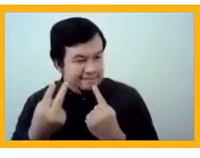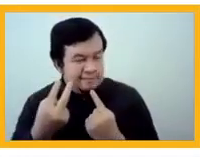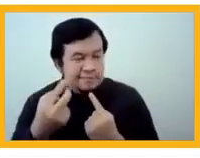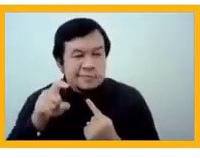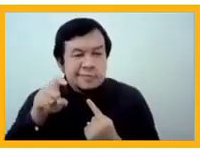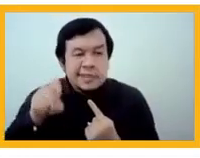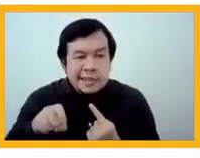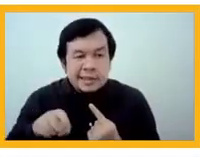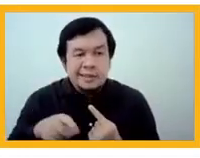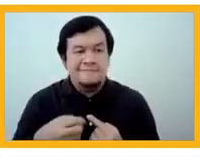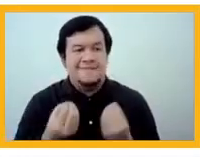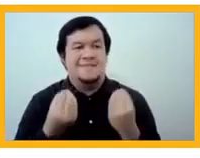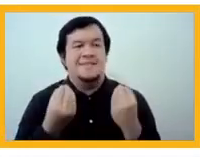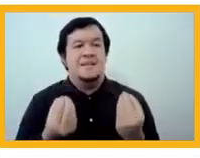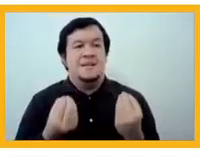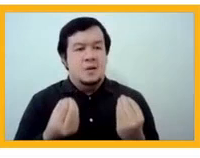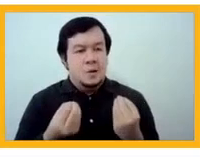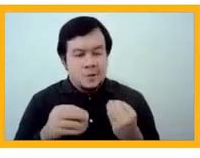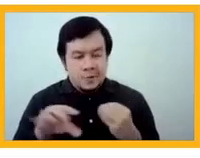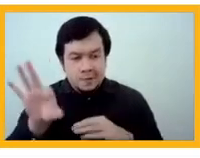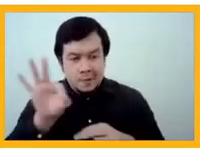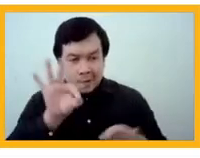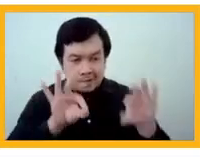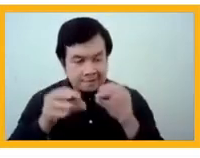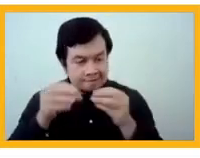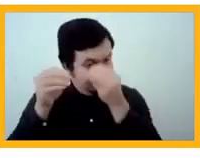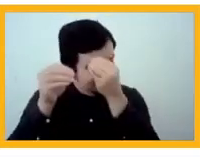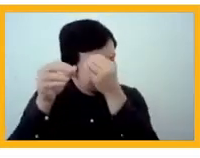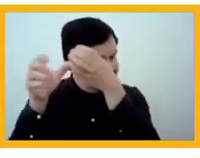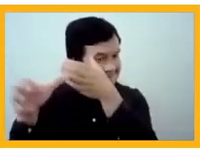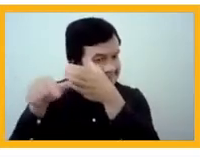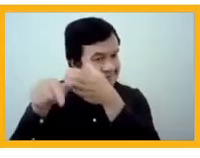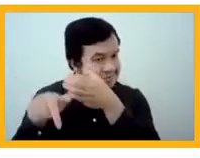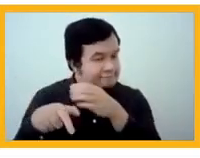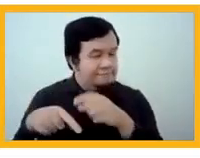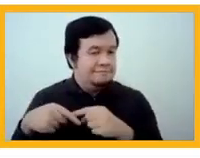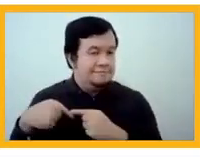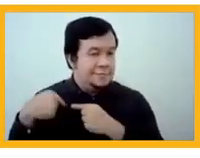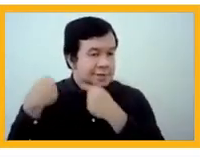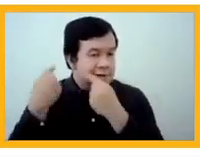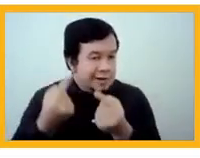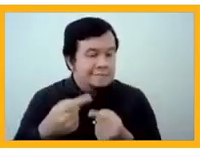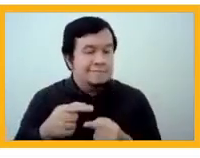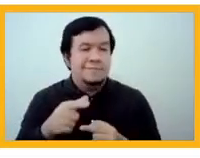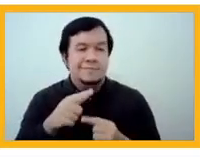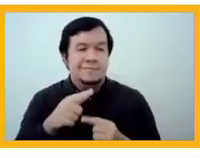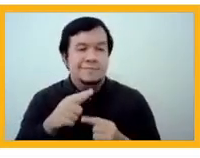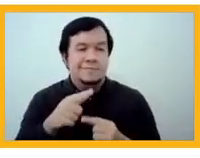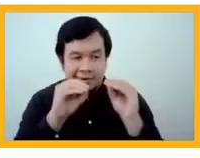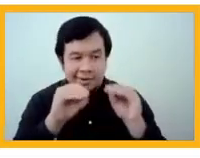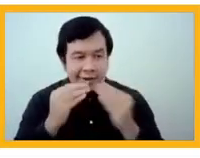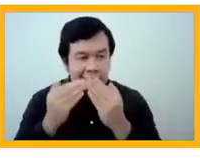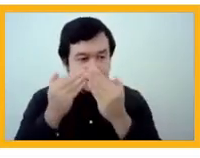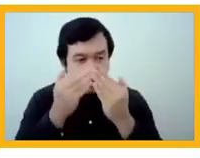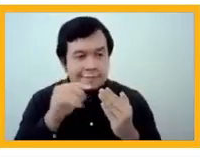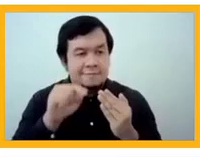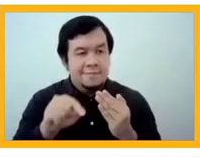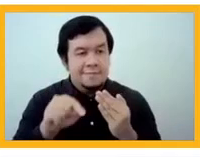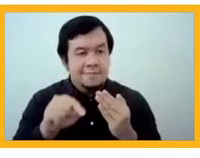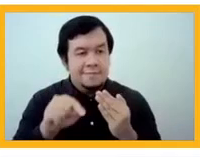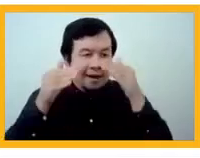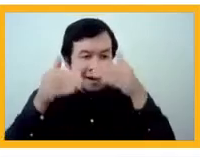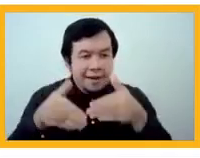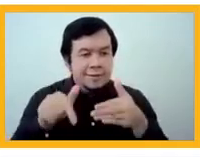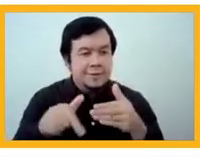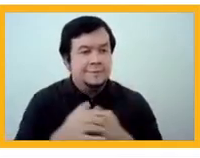selection paradigm? So what we have today in most education systems is essentially a focus on the extreme top of identifying who is smart.